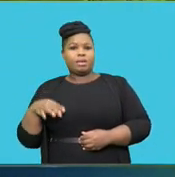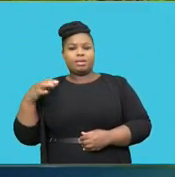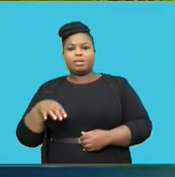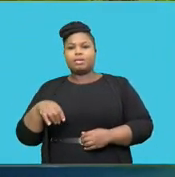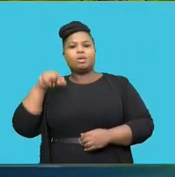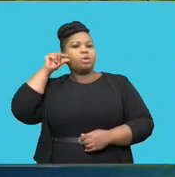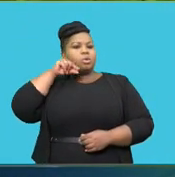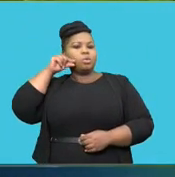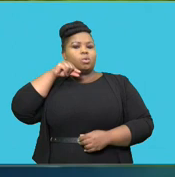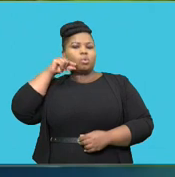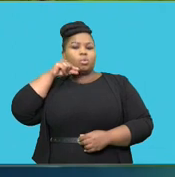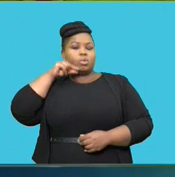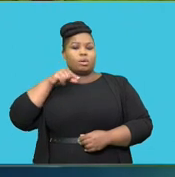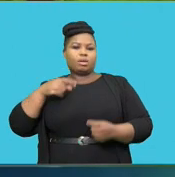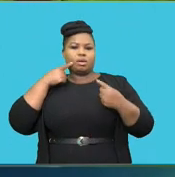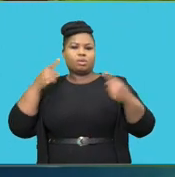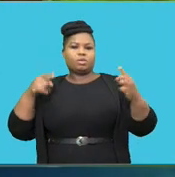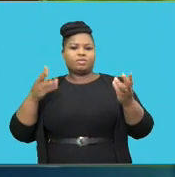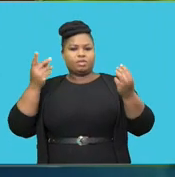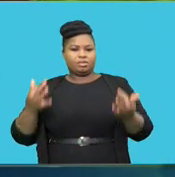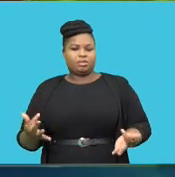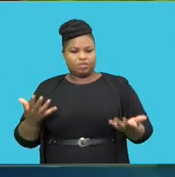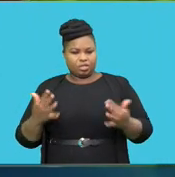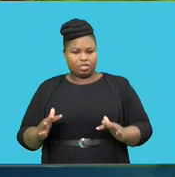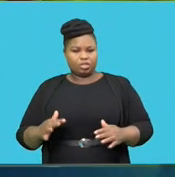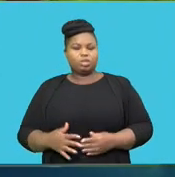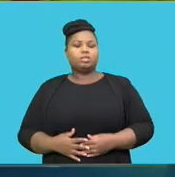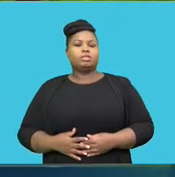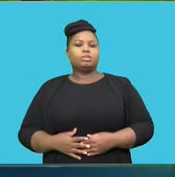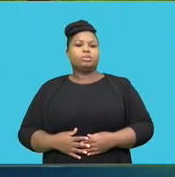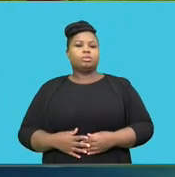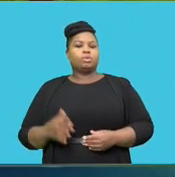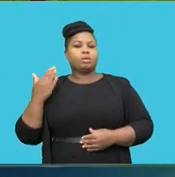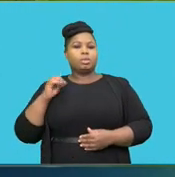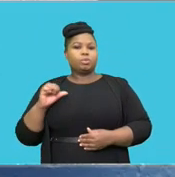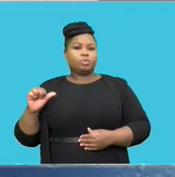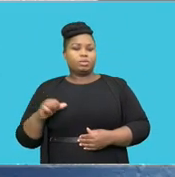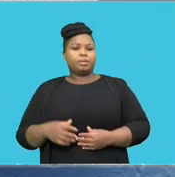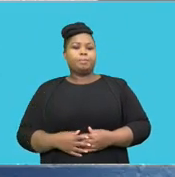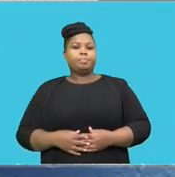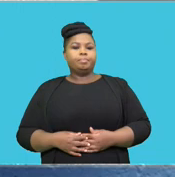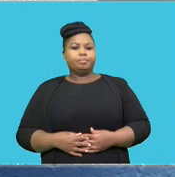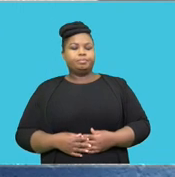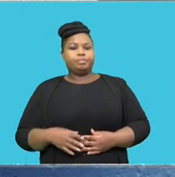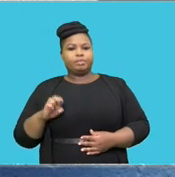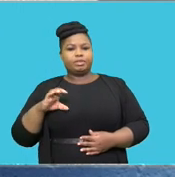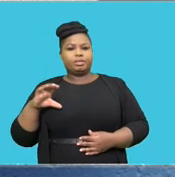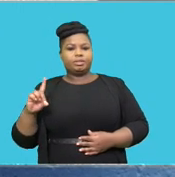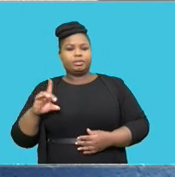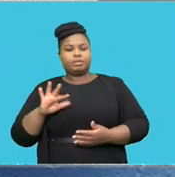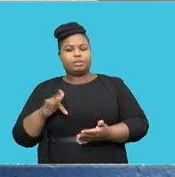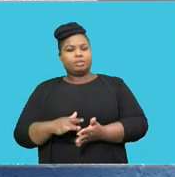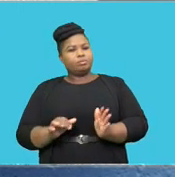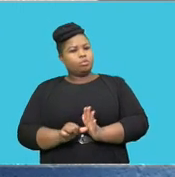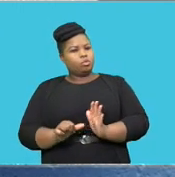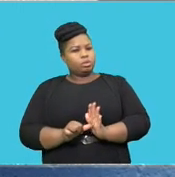Enoch Godongwane a neng a fana ka palo ya matlole a bohareng ba selemo bekeng e fetileng. ECD centers are